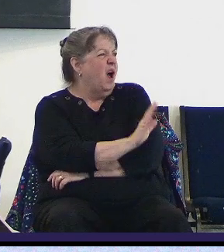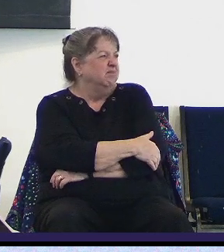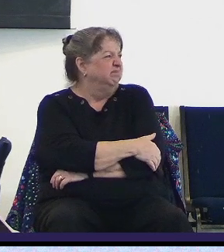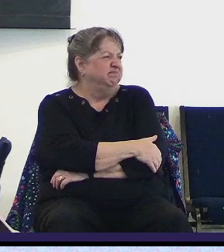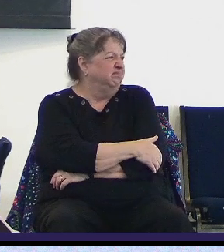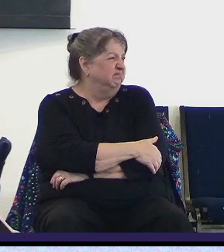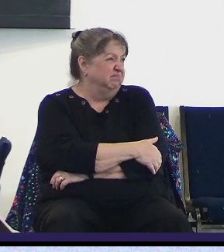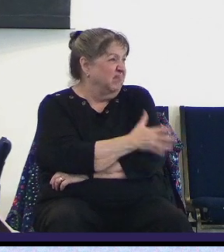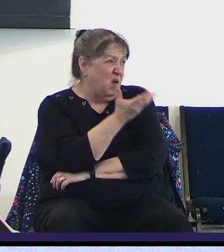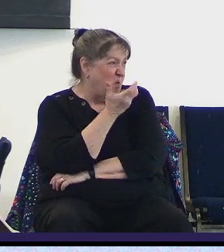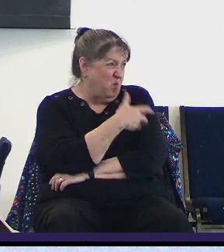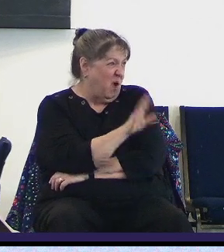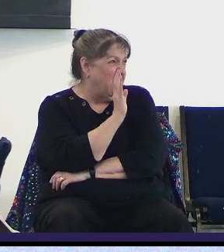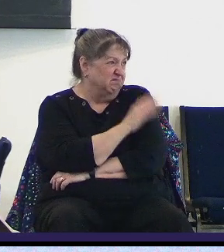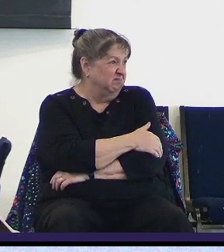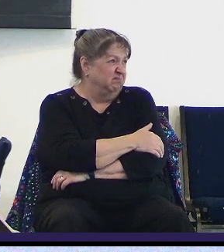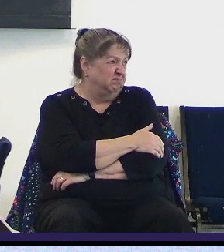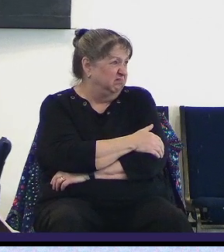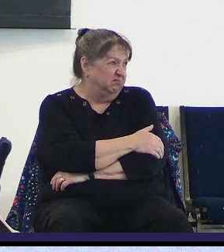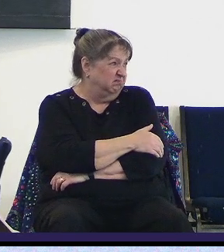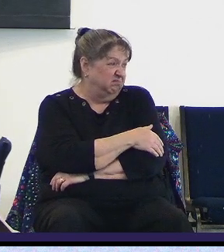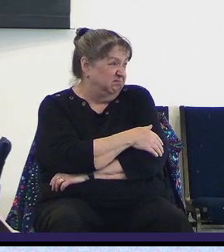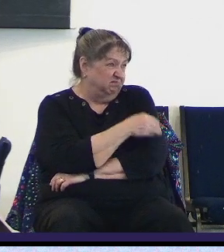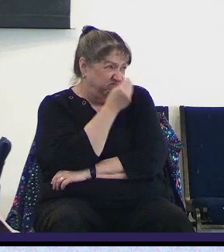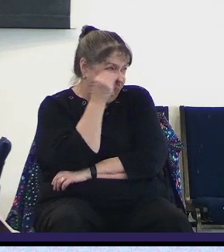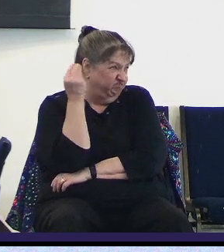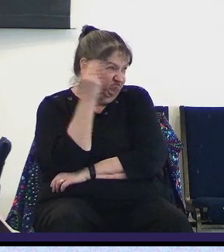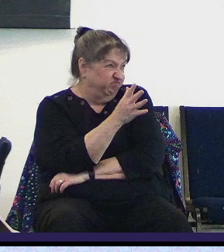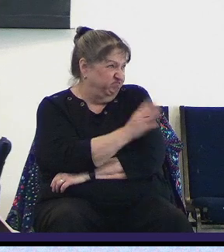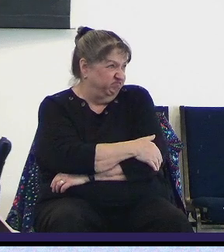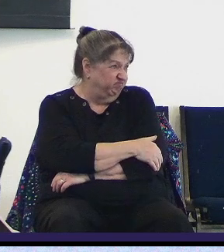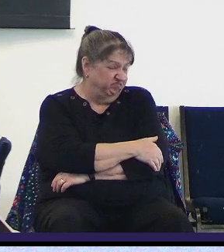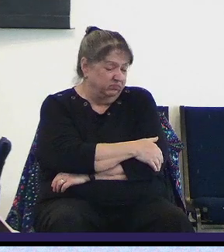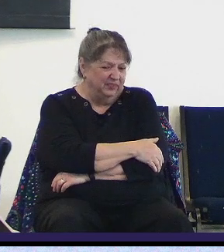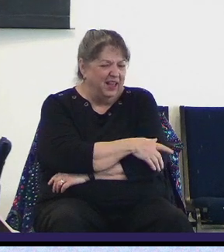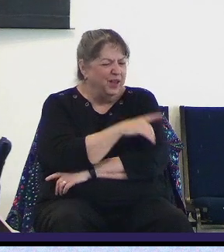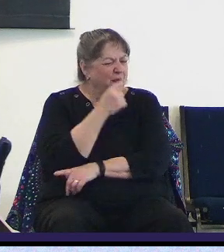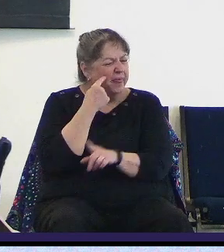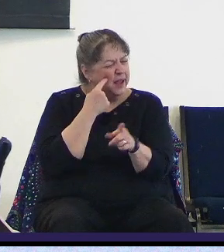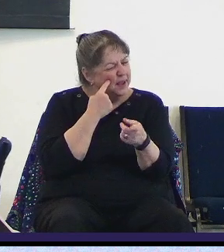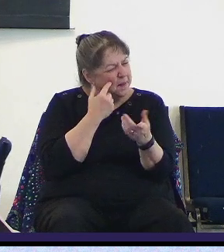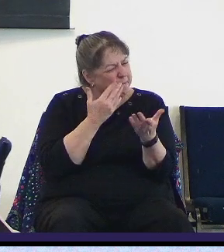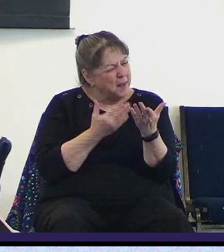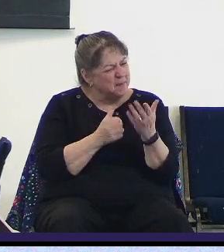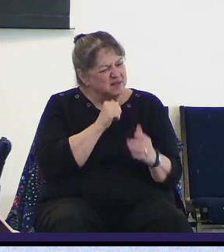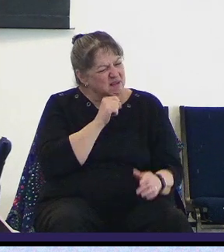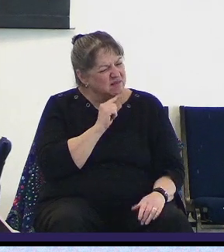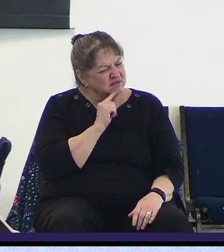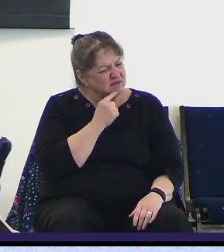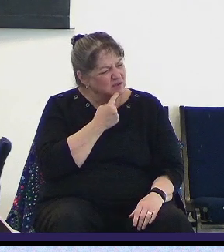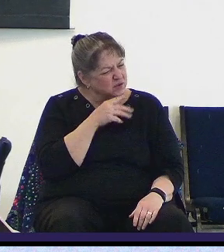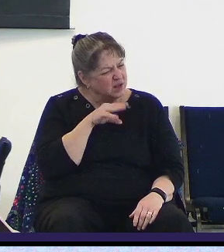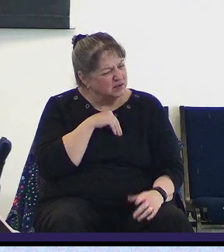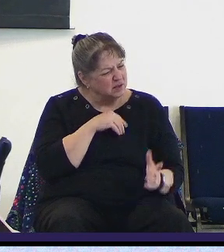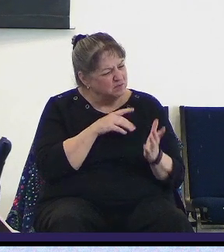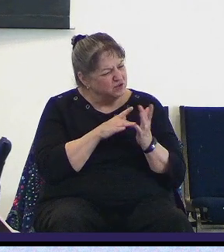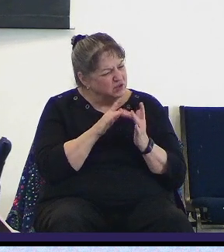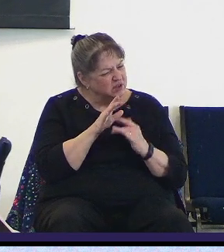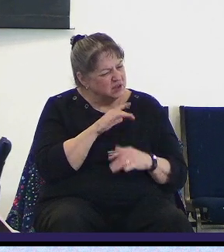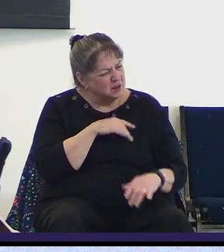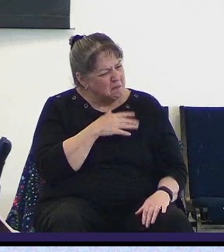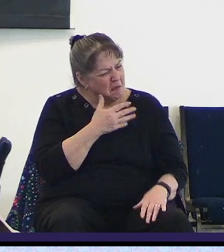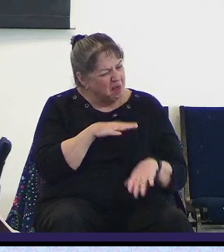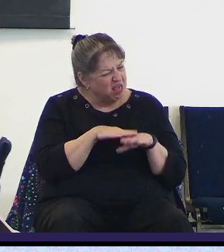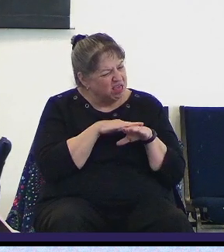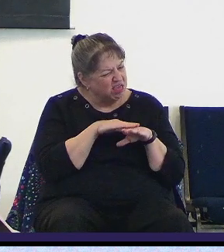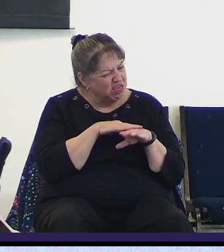They didn't. And it almost gets you to a point where you wonder, was the commitment serious in the heart? And so there's not much you can do there. The enemy